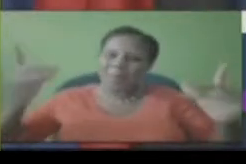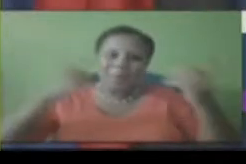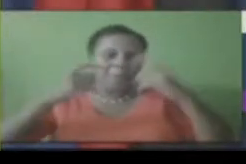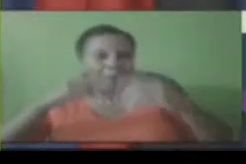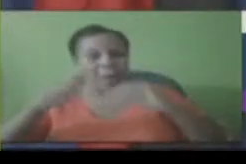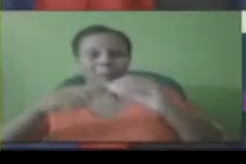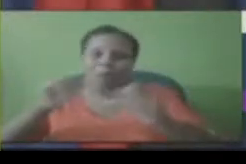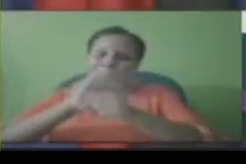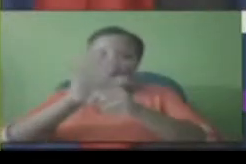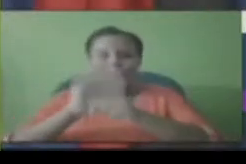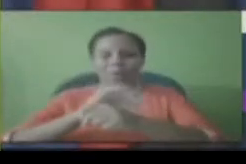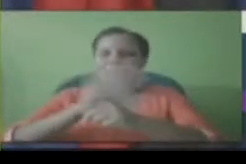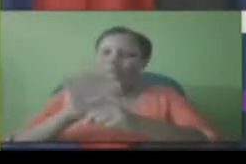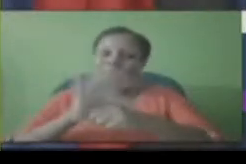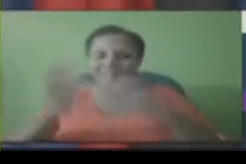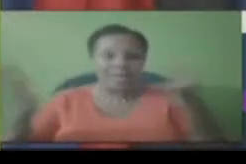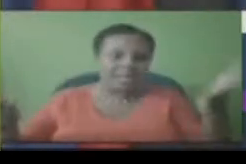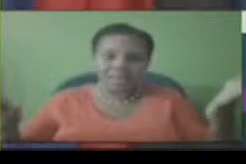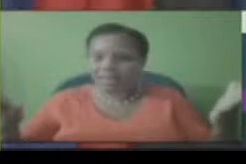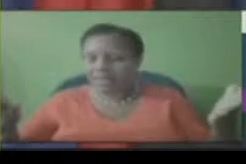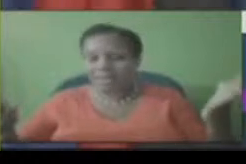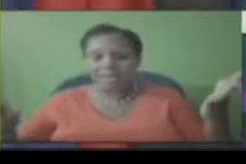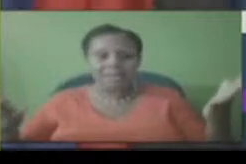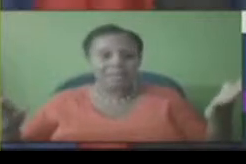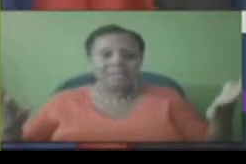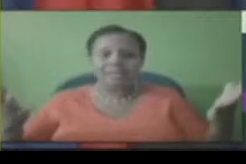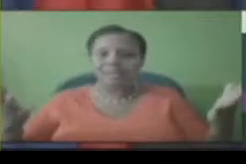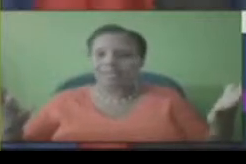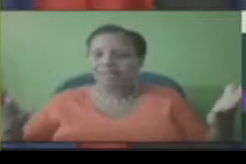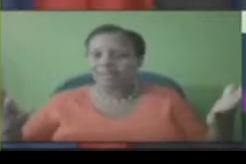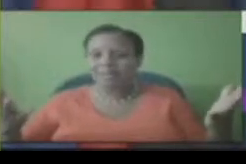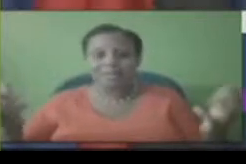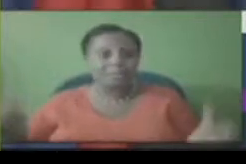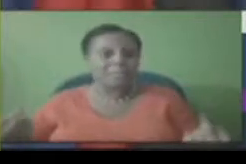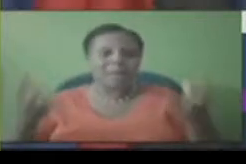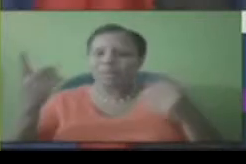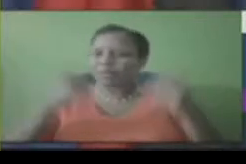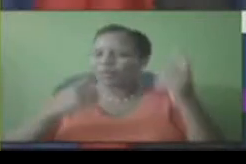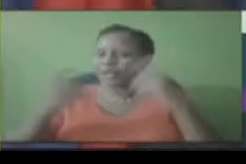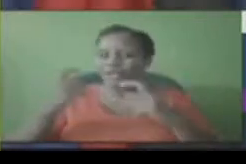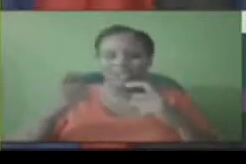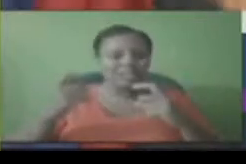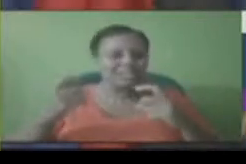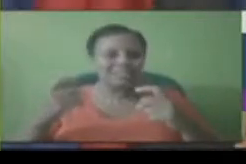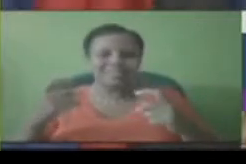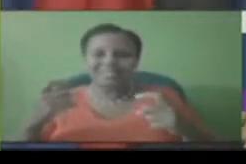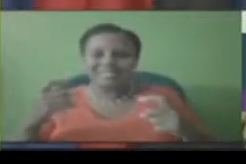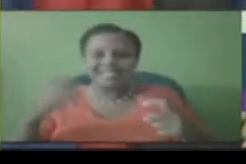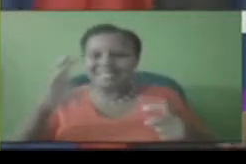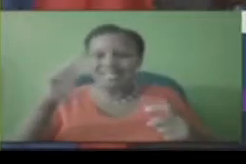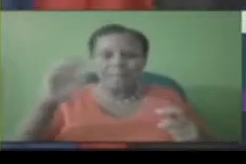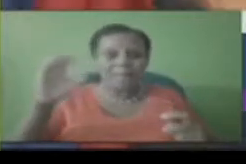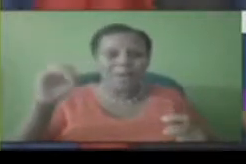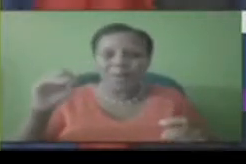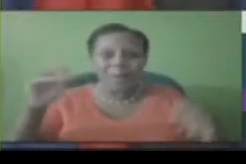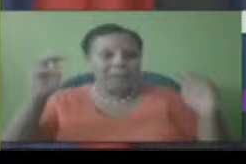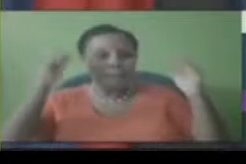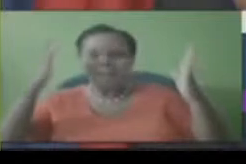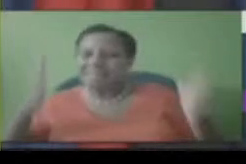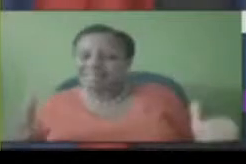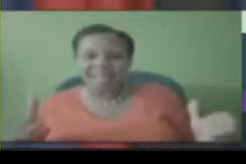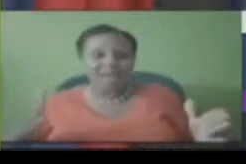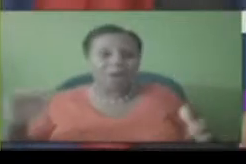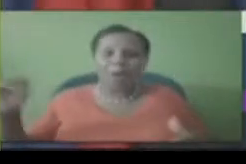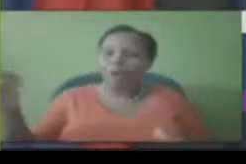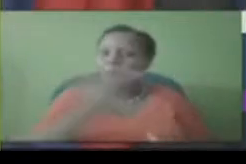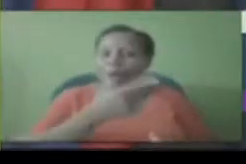week has a very, very busy week. CMO and his team extremely busy, and all the volunteers who are in the vaccination program. This is a busy